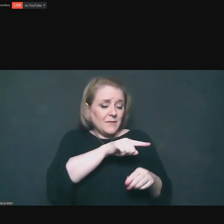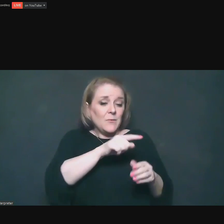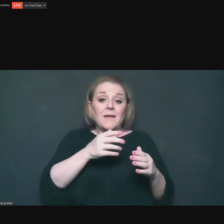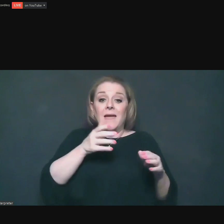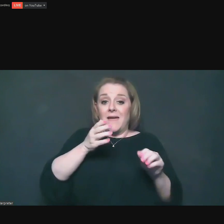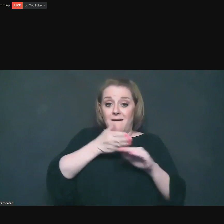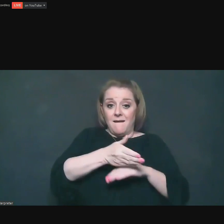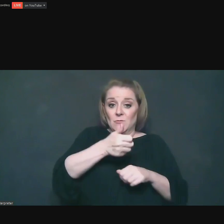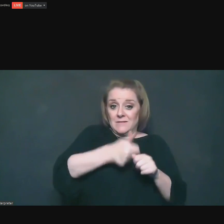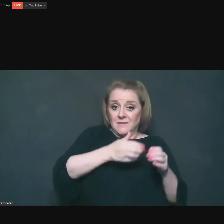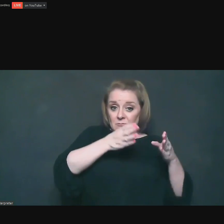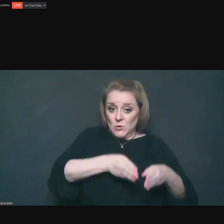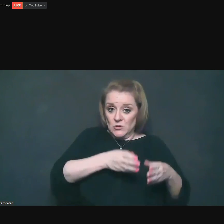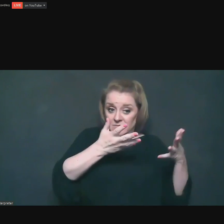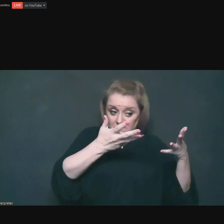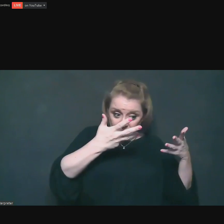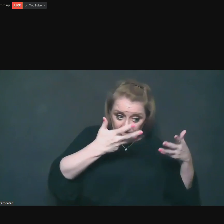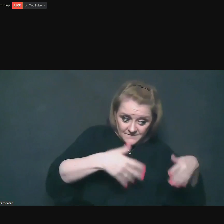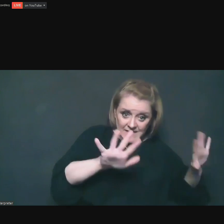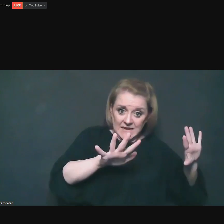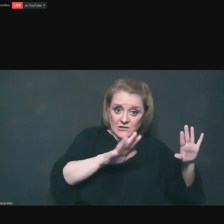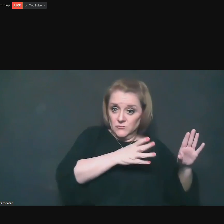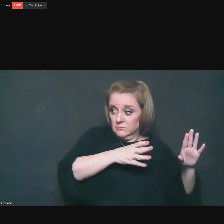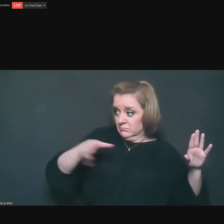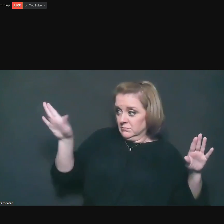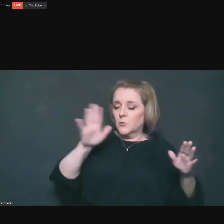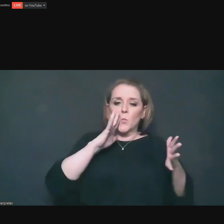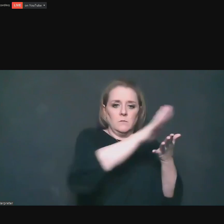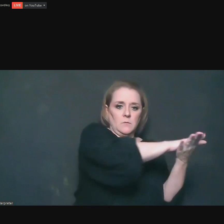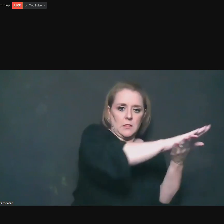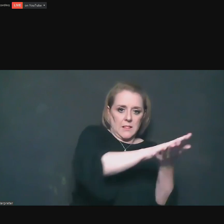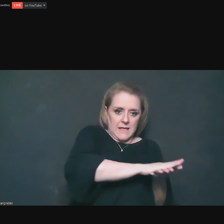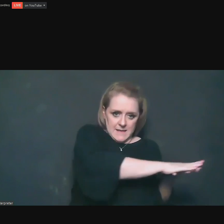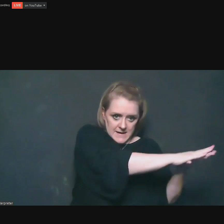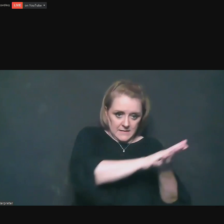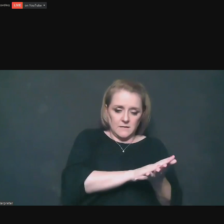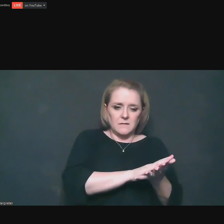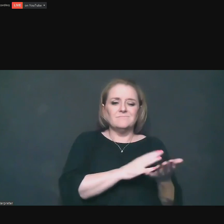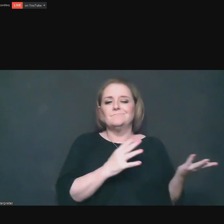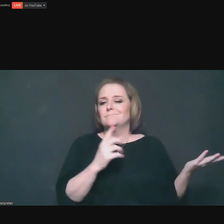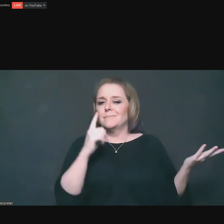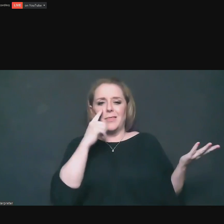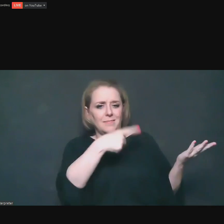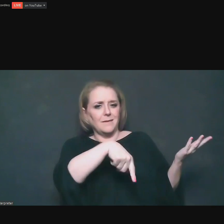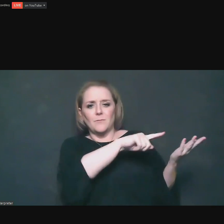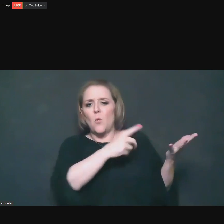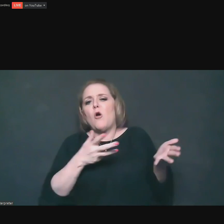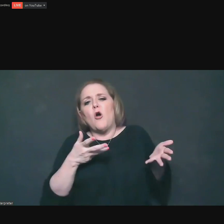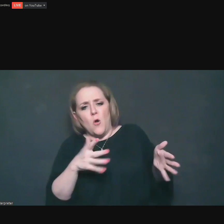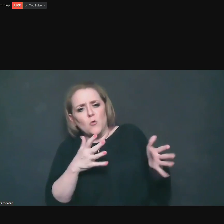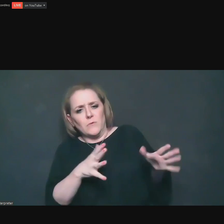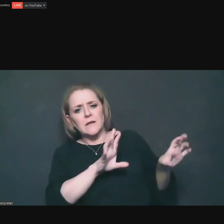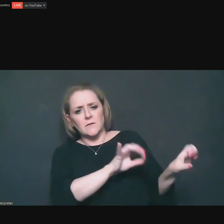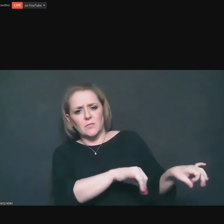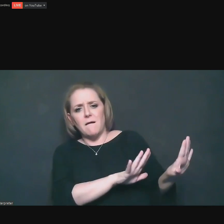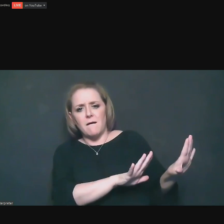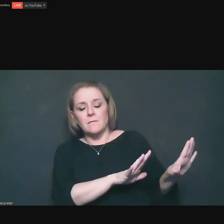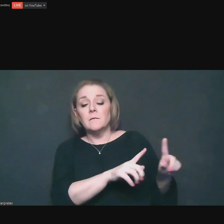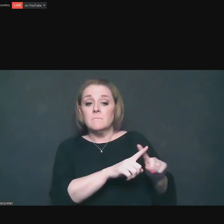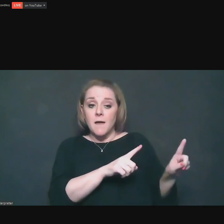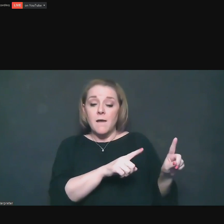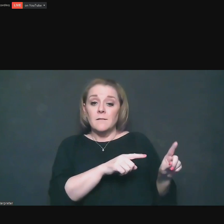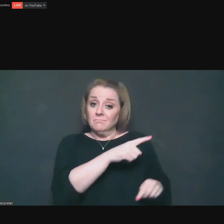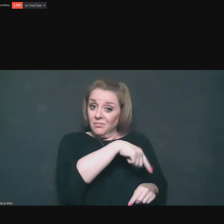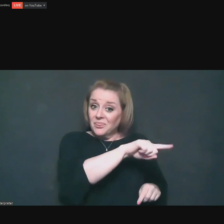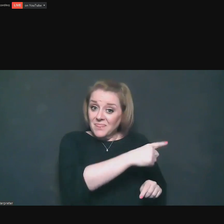disinfecting, sanitizing their work areas and equipment, which I think are all things they're probably already doing. But we really want these groups because they've